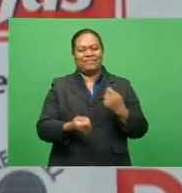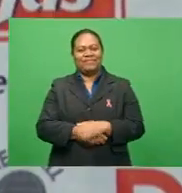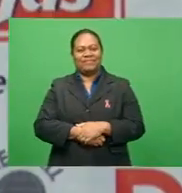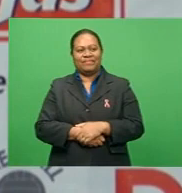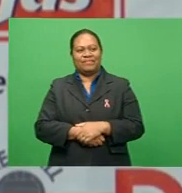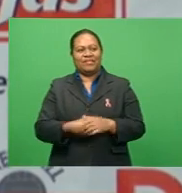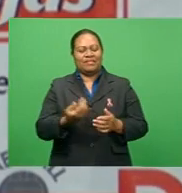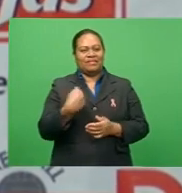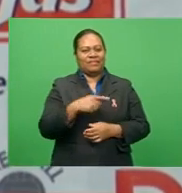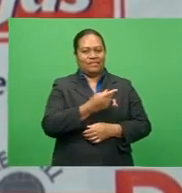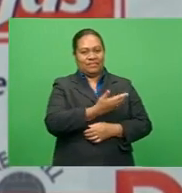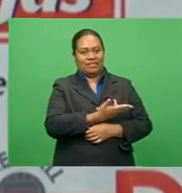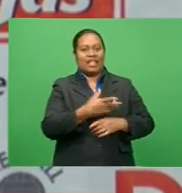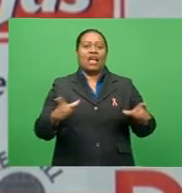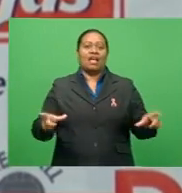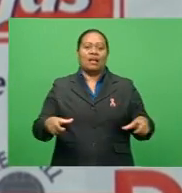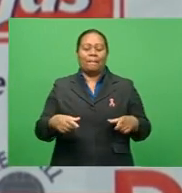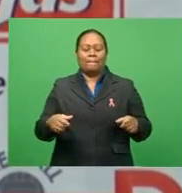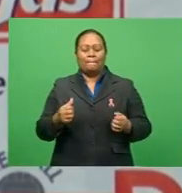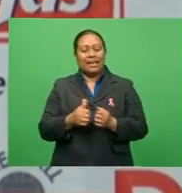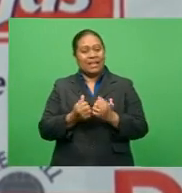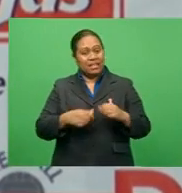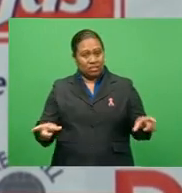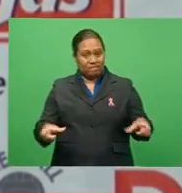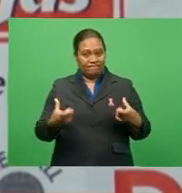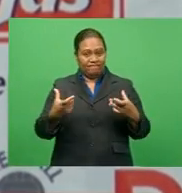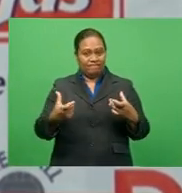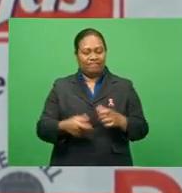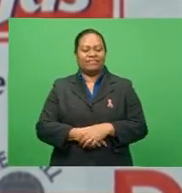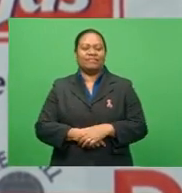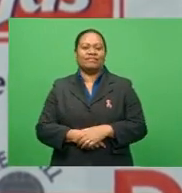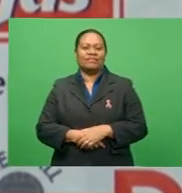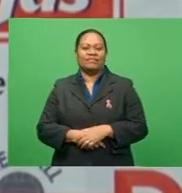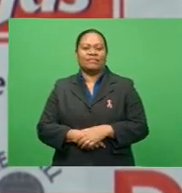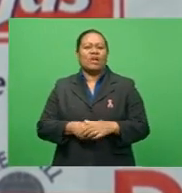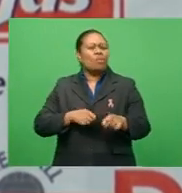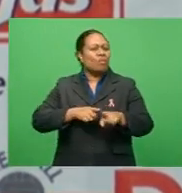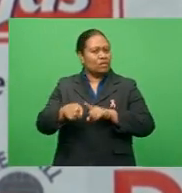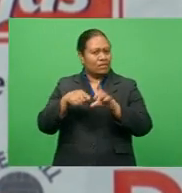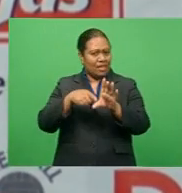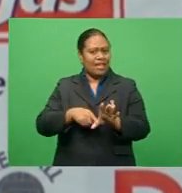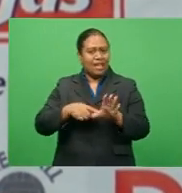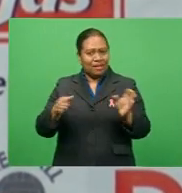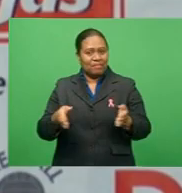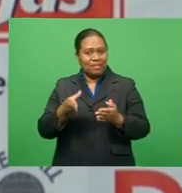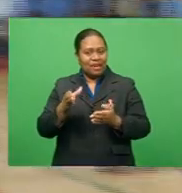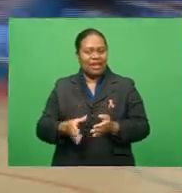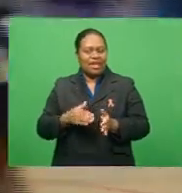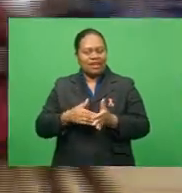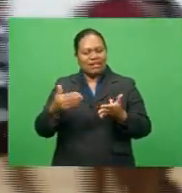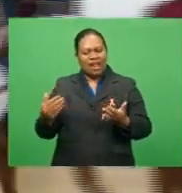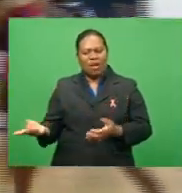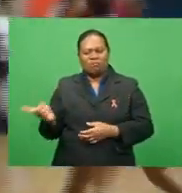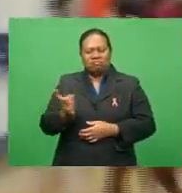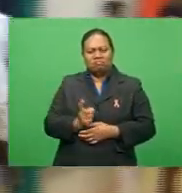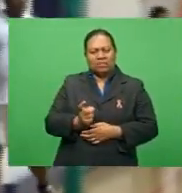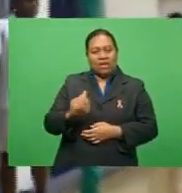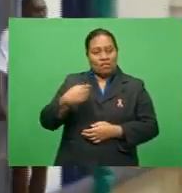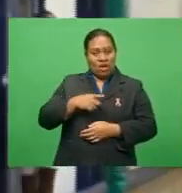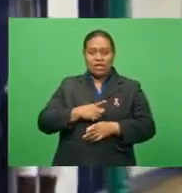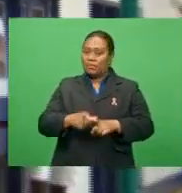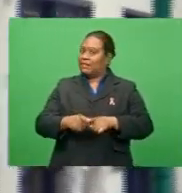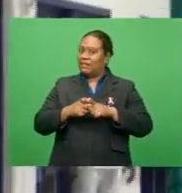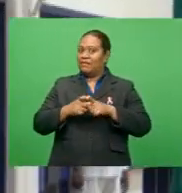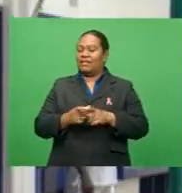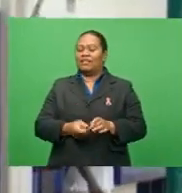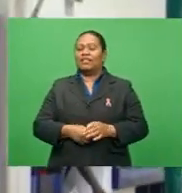There's a lot of competition with most of the young players coming up right now, and it will be a tough competition getting into